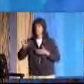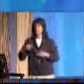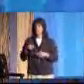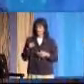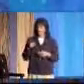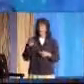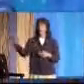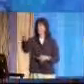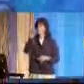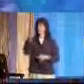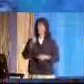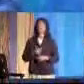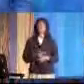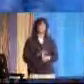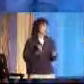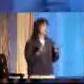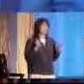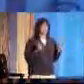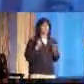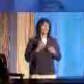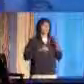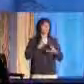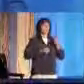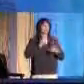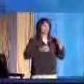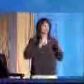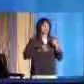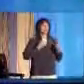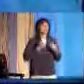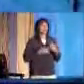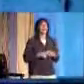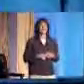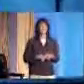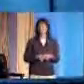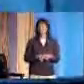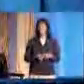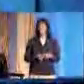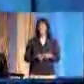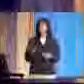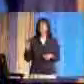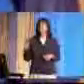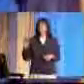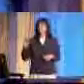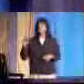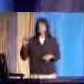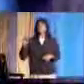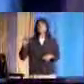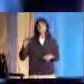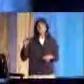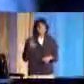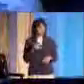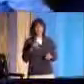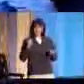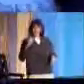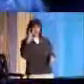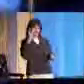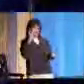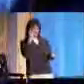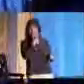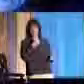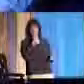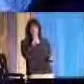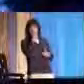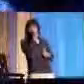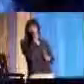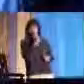you and you're only marginally interested in what they're saying. And so they start to speak louder or faster, or because it's an idea they